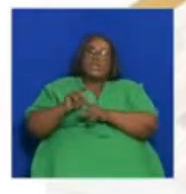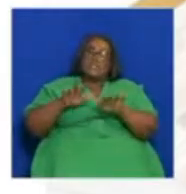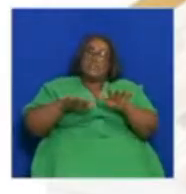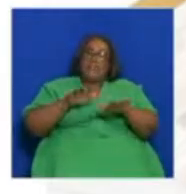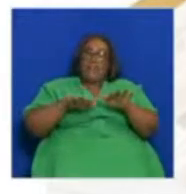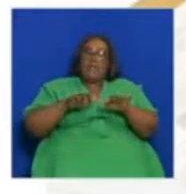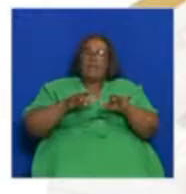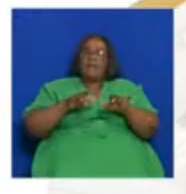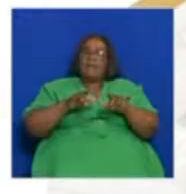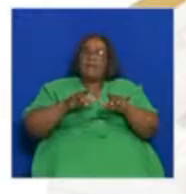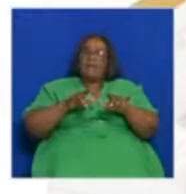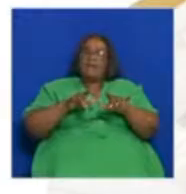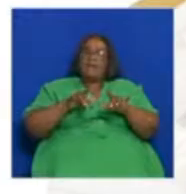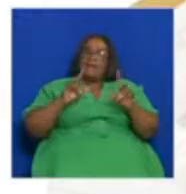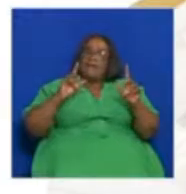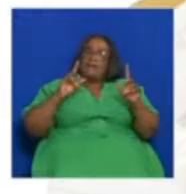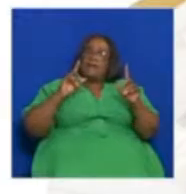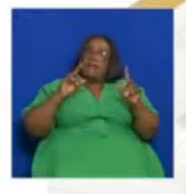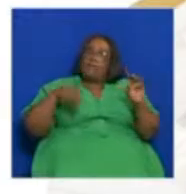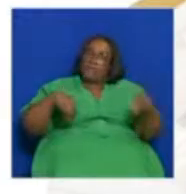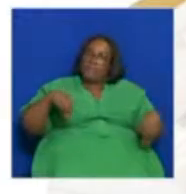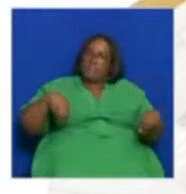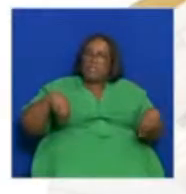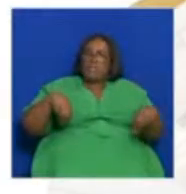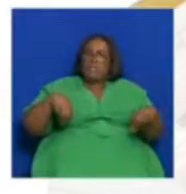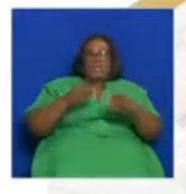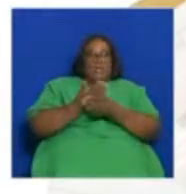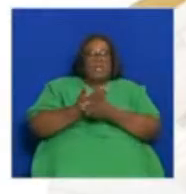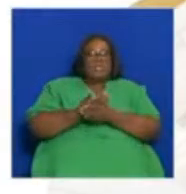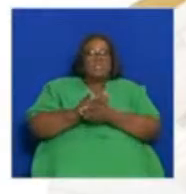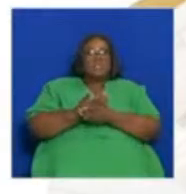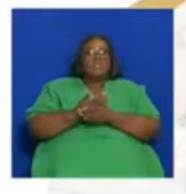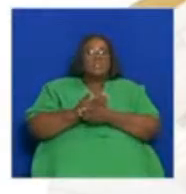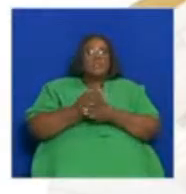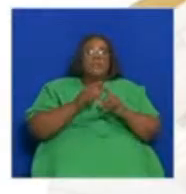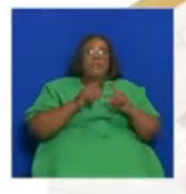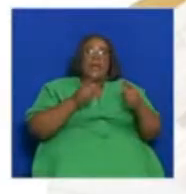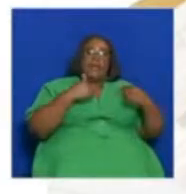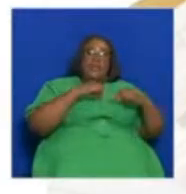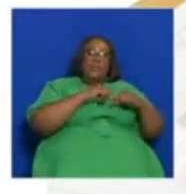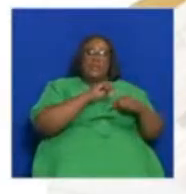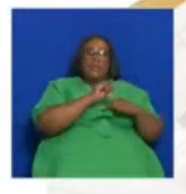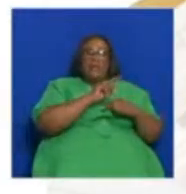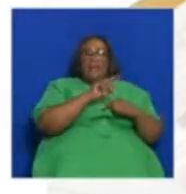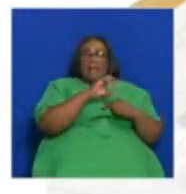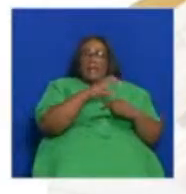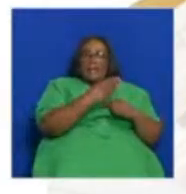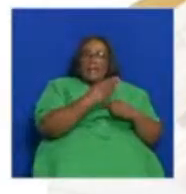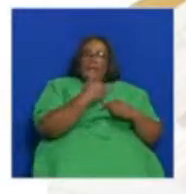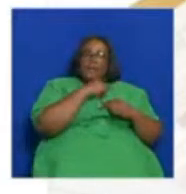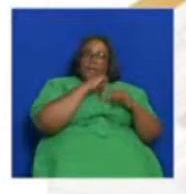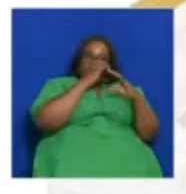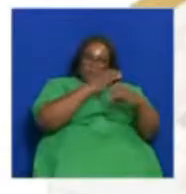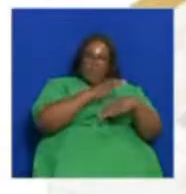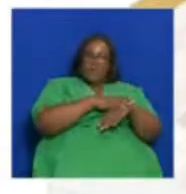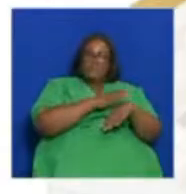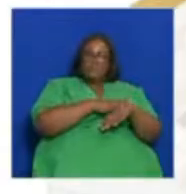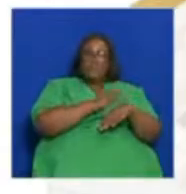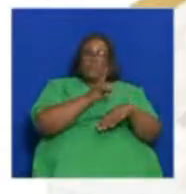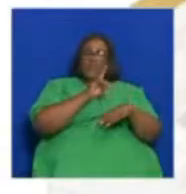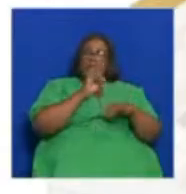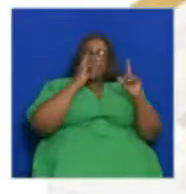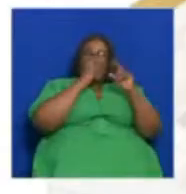So at IDEC would then concentrate more on the complex, high-profile